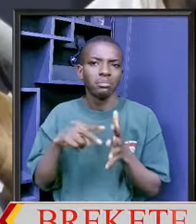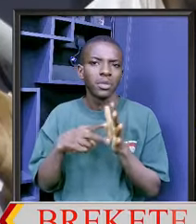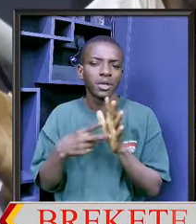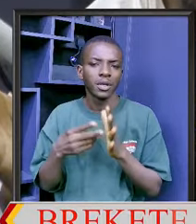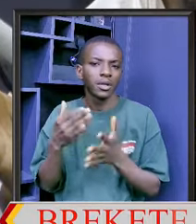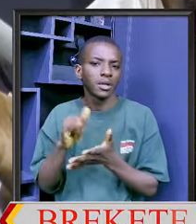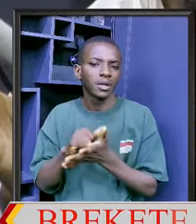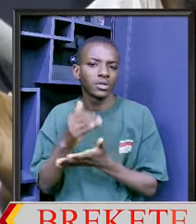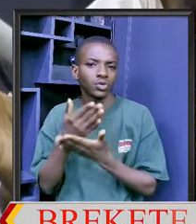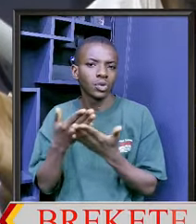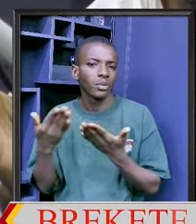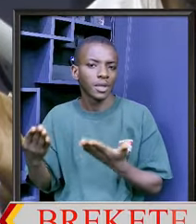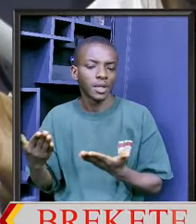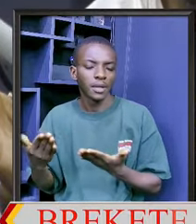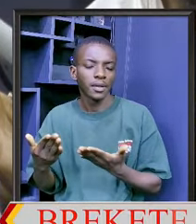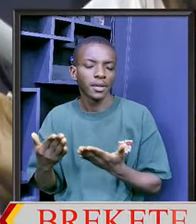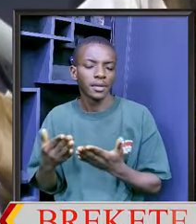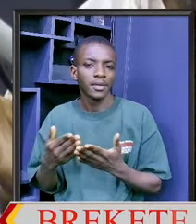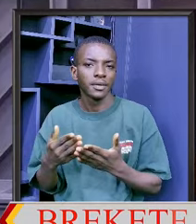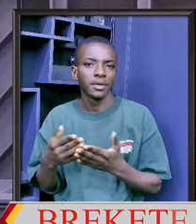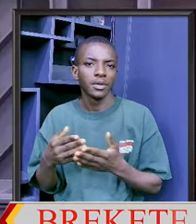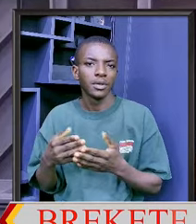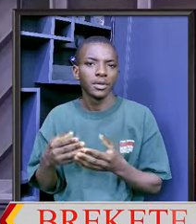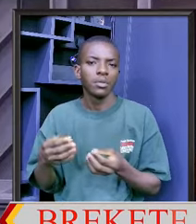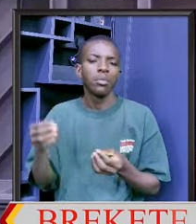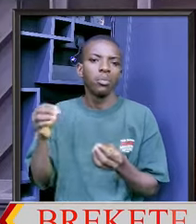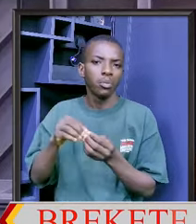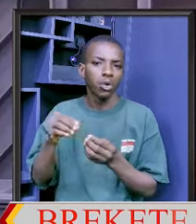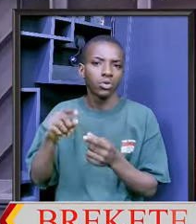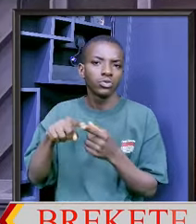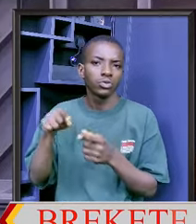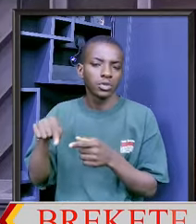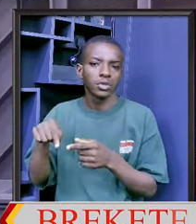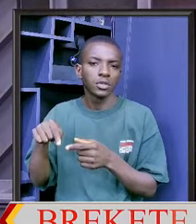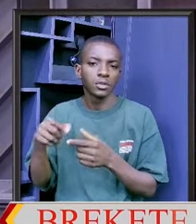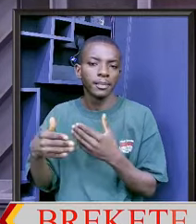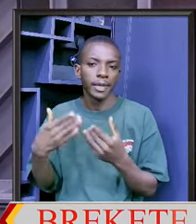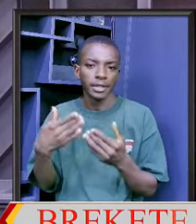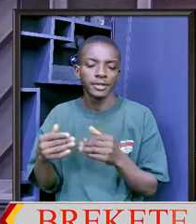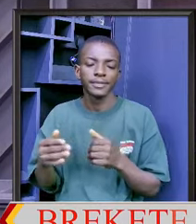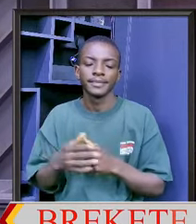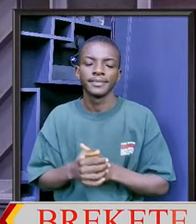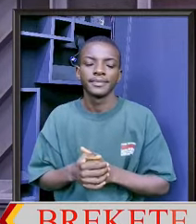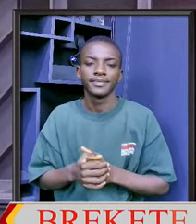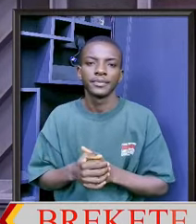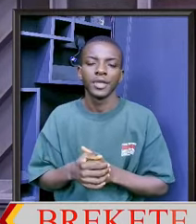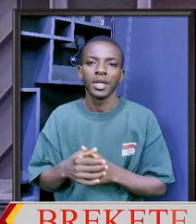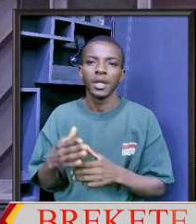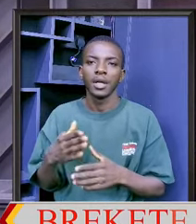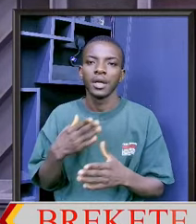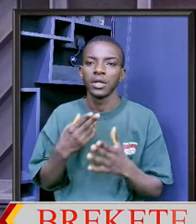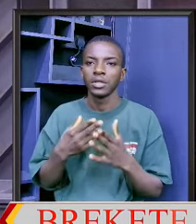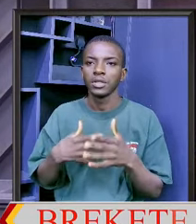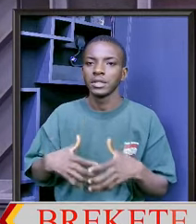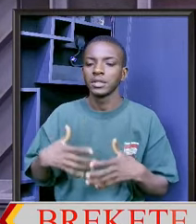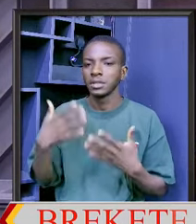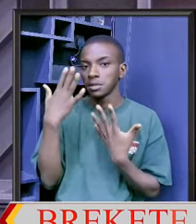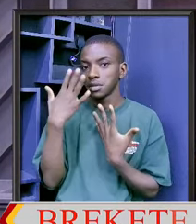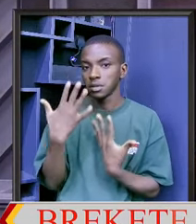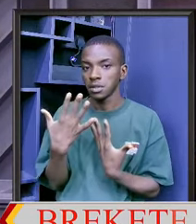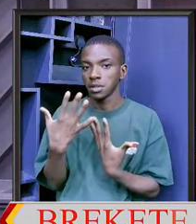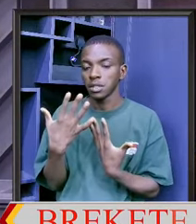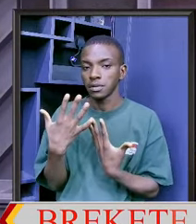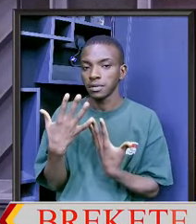say something they more to this matter. And on a sad note,